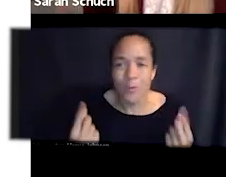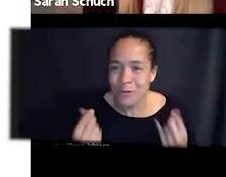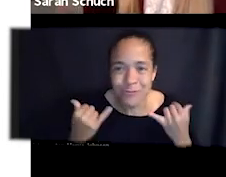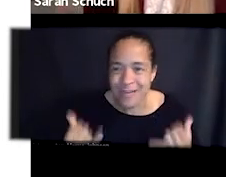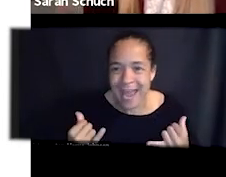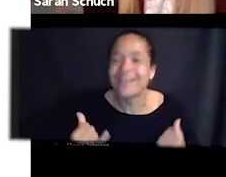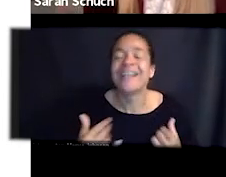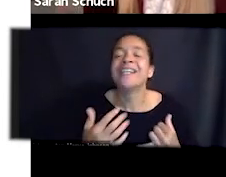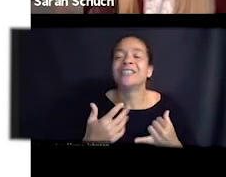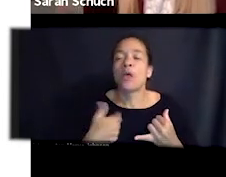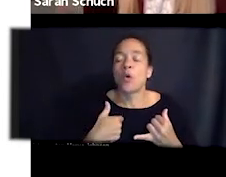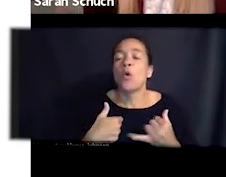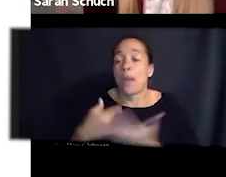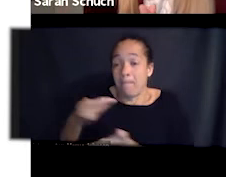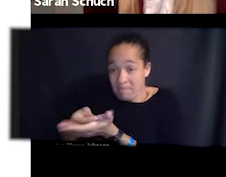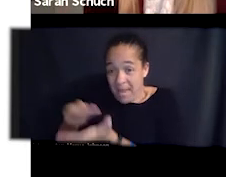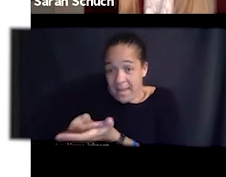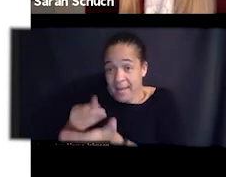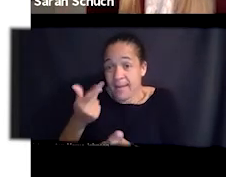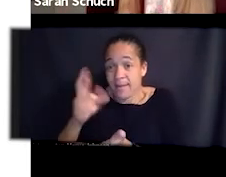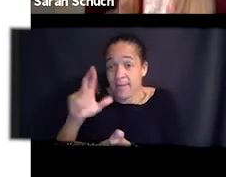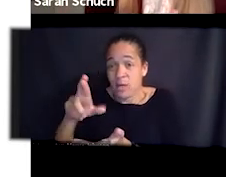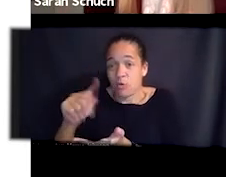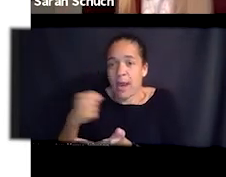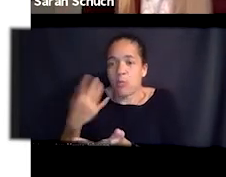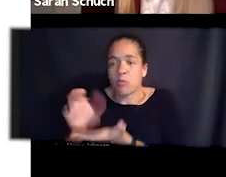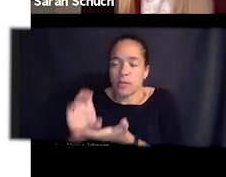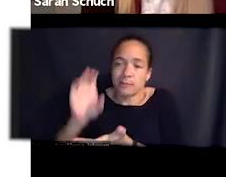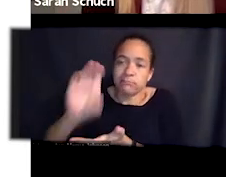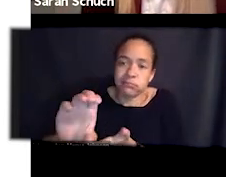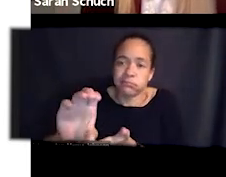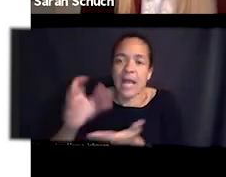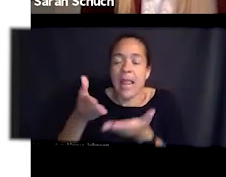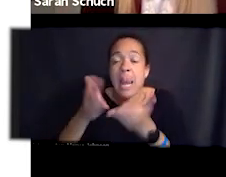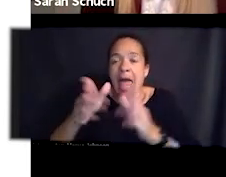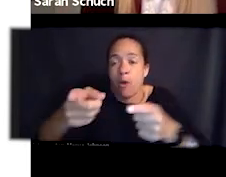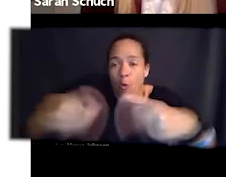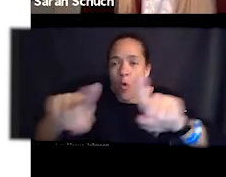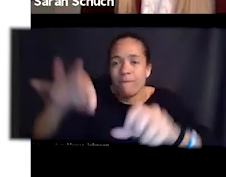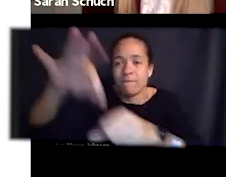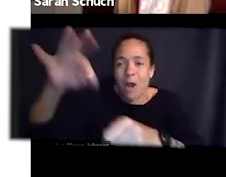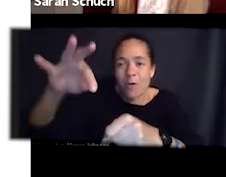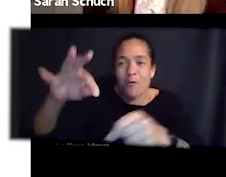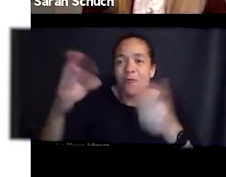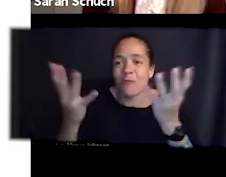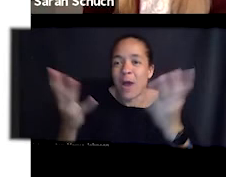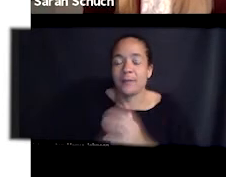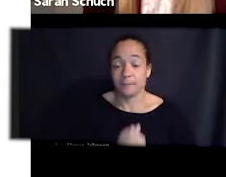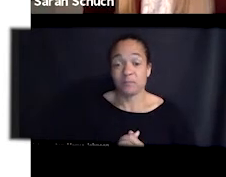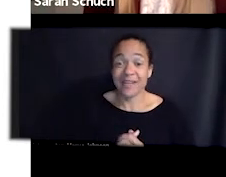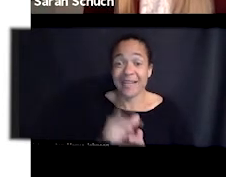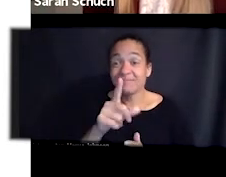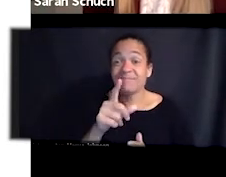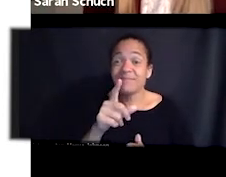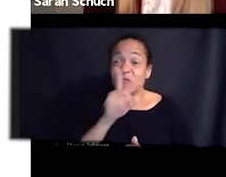here's some grant dollars that we want to put directly into your neighborhoods, and we're going to let you vote on it. And it was a process, and we